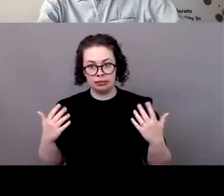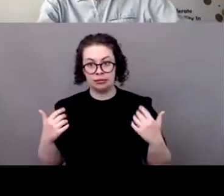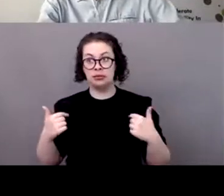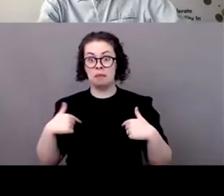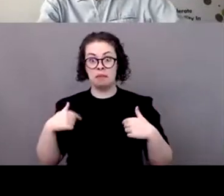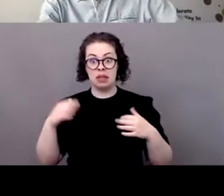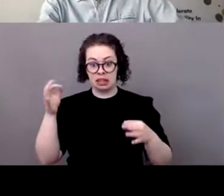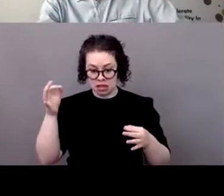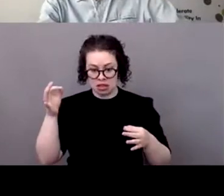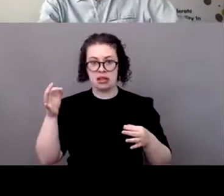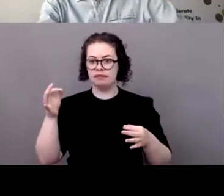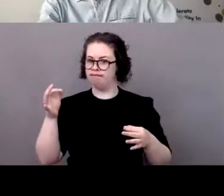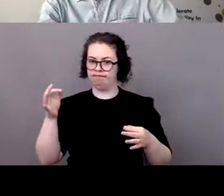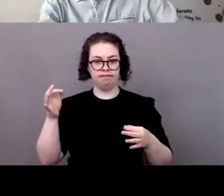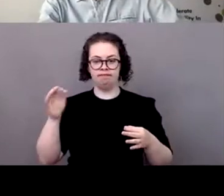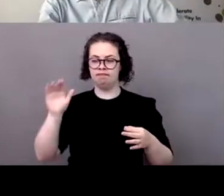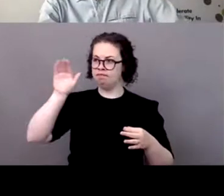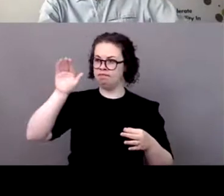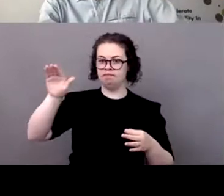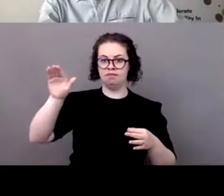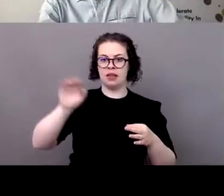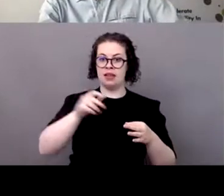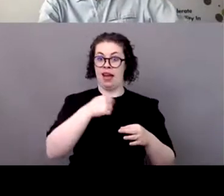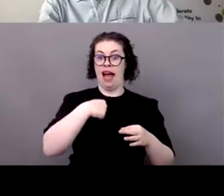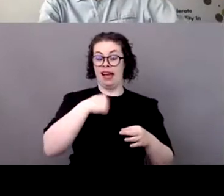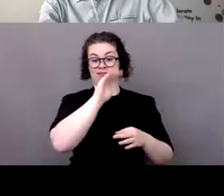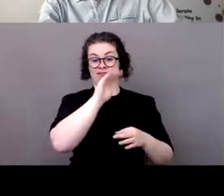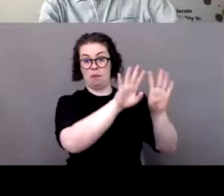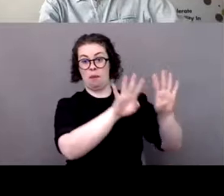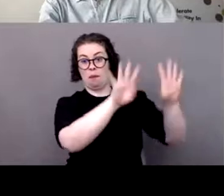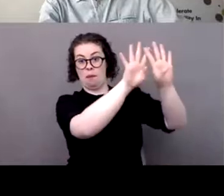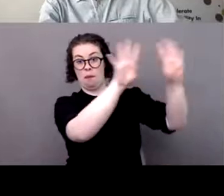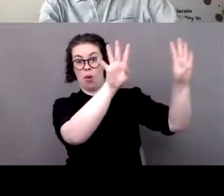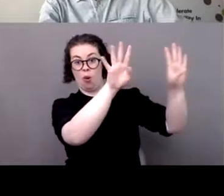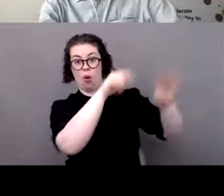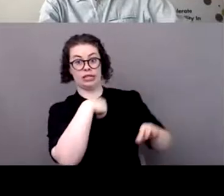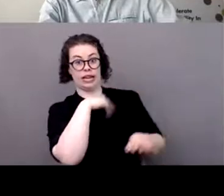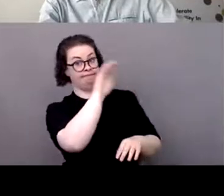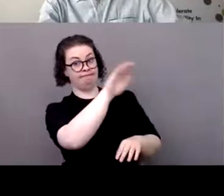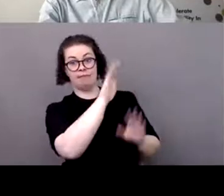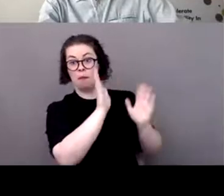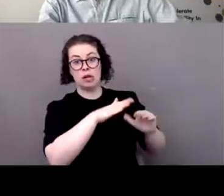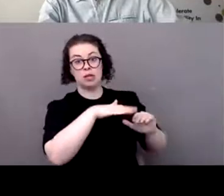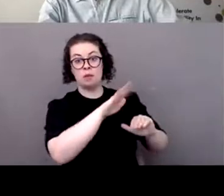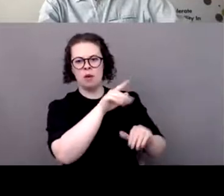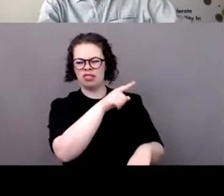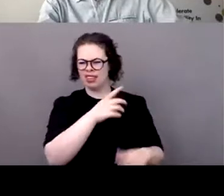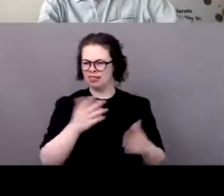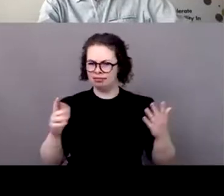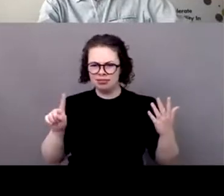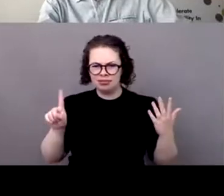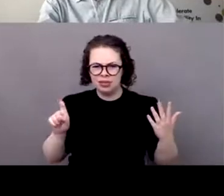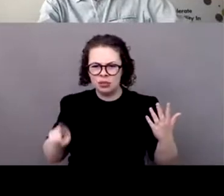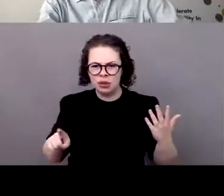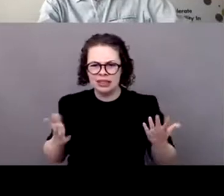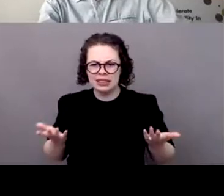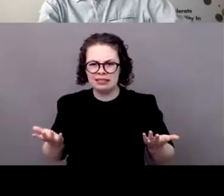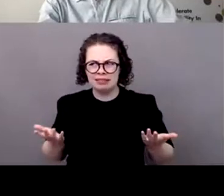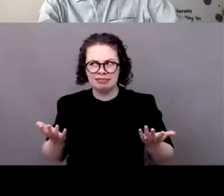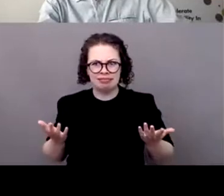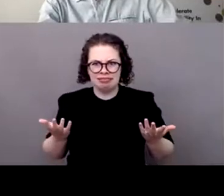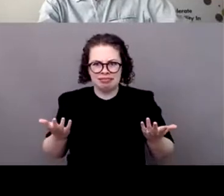have to continue that. And they said, why? Nobody is interested in it. And this has completely